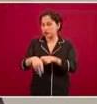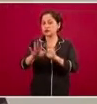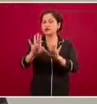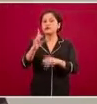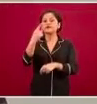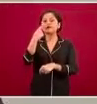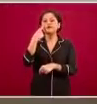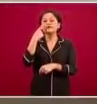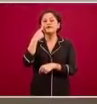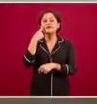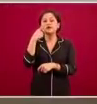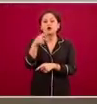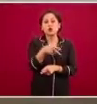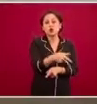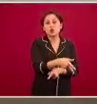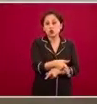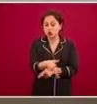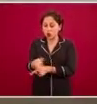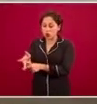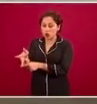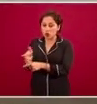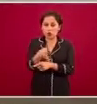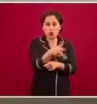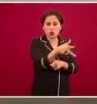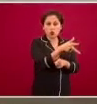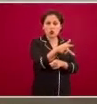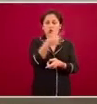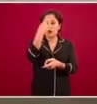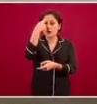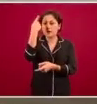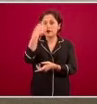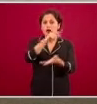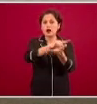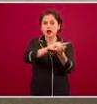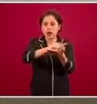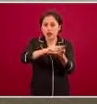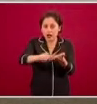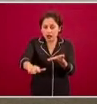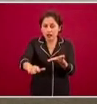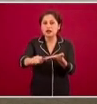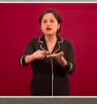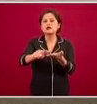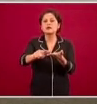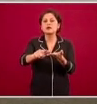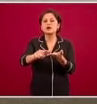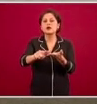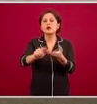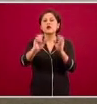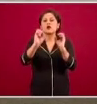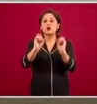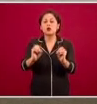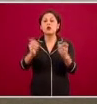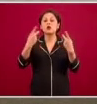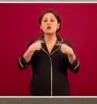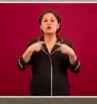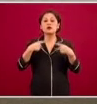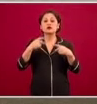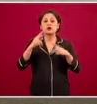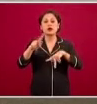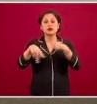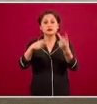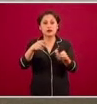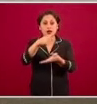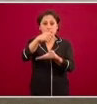hazard. The techniques of sanitization of public spaces or of people